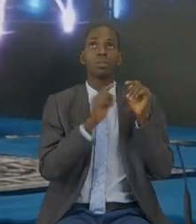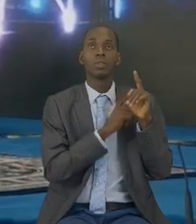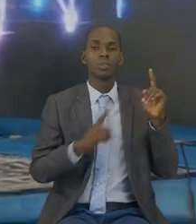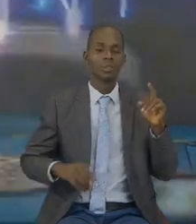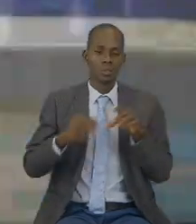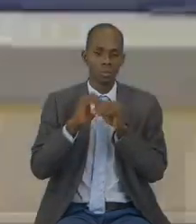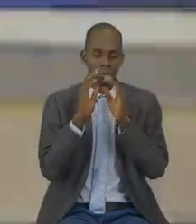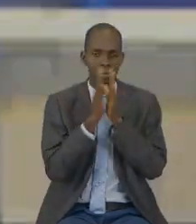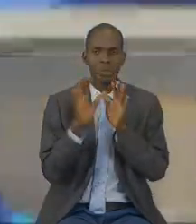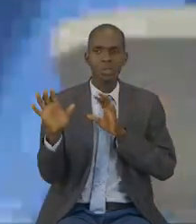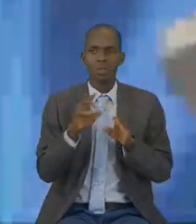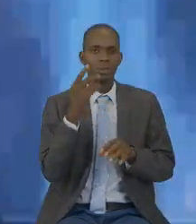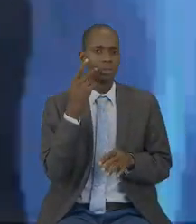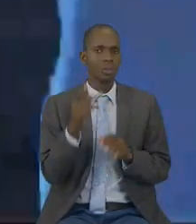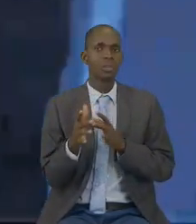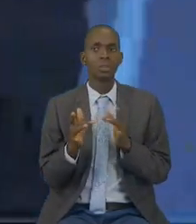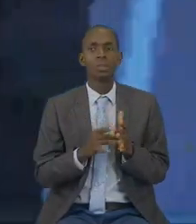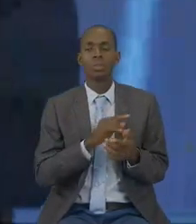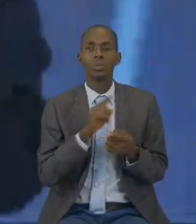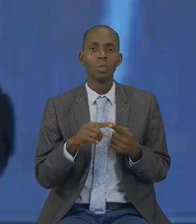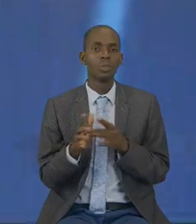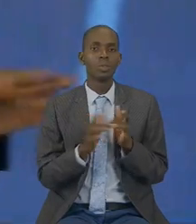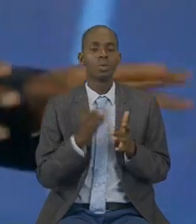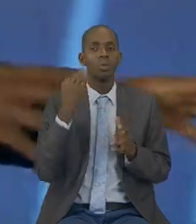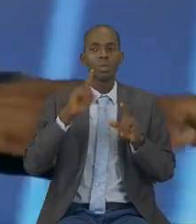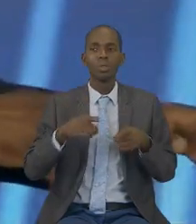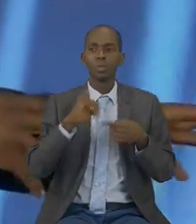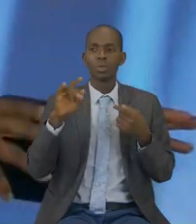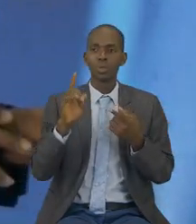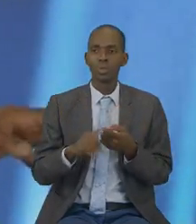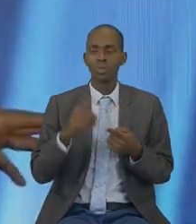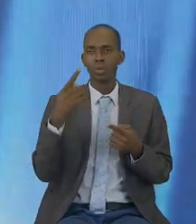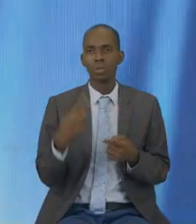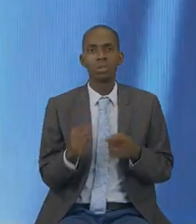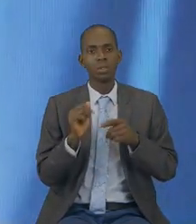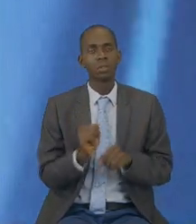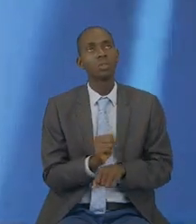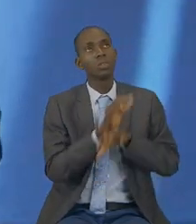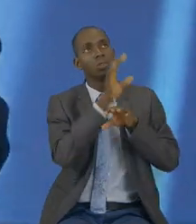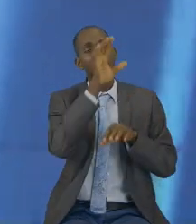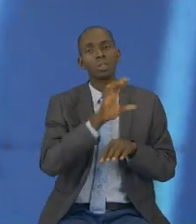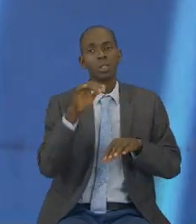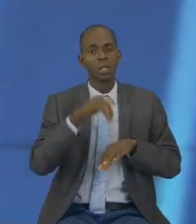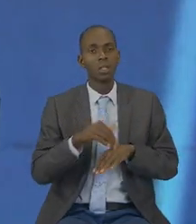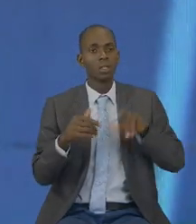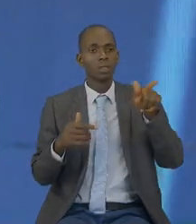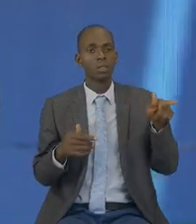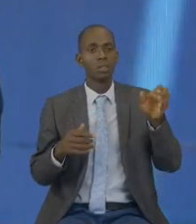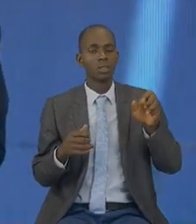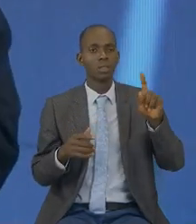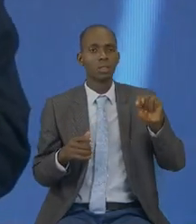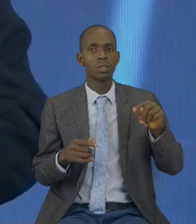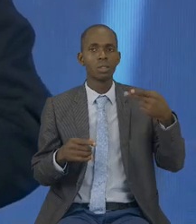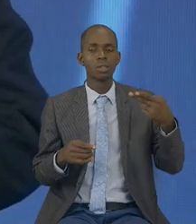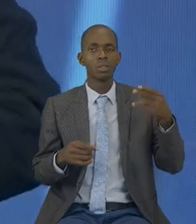prayer. Did you see Jesus when he was going to Calvary, and at Gethsemane, he knelt down and he prayed,